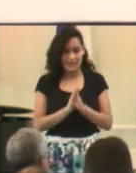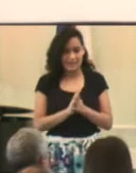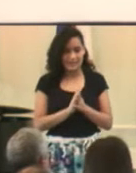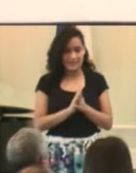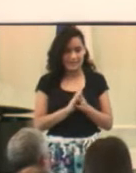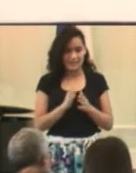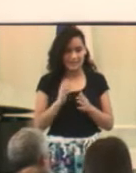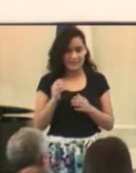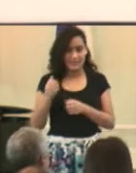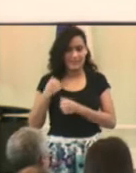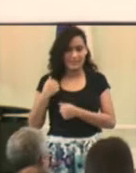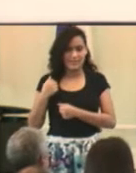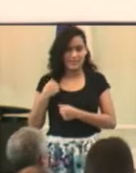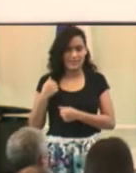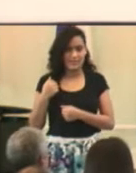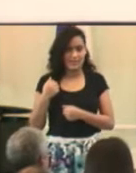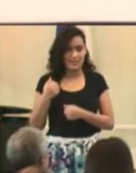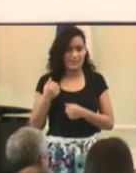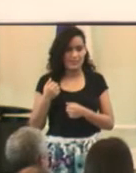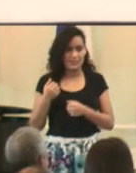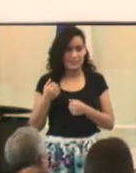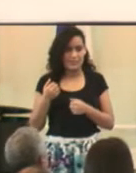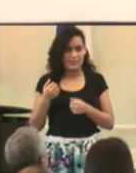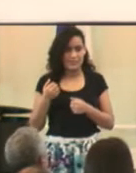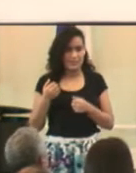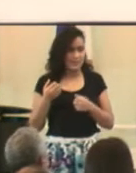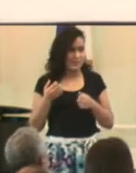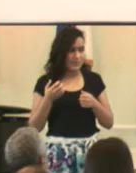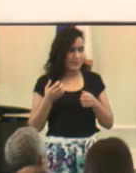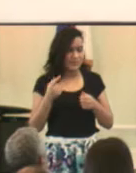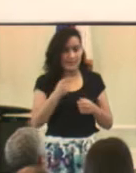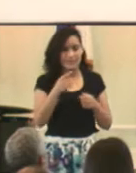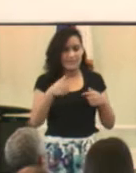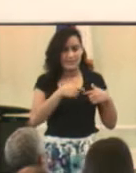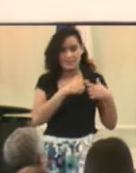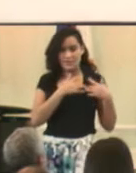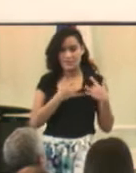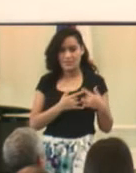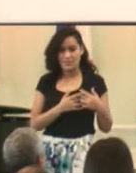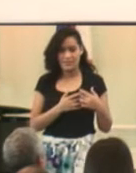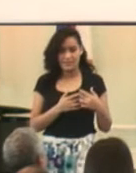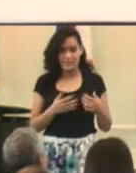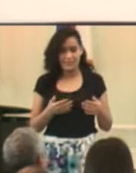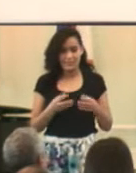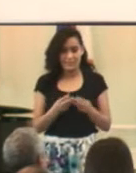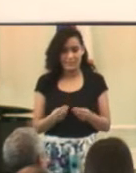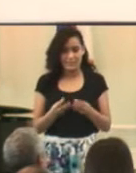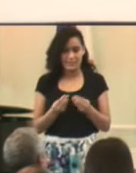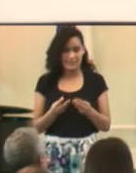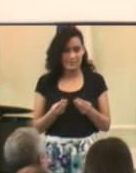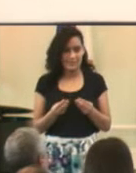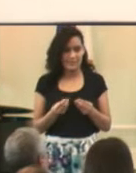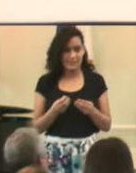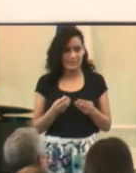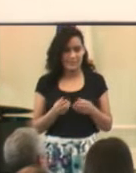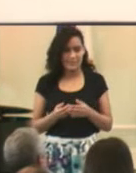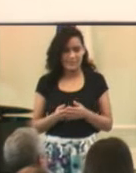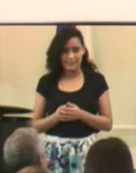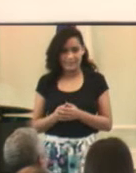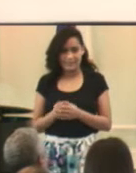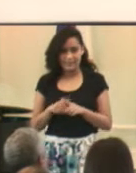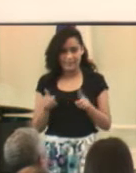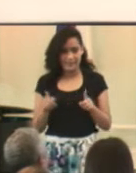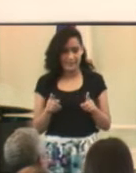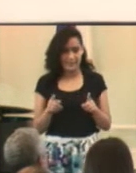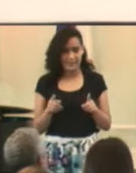that was talking to them would, his heart would be softened to them, towards them.